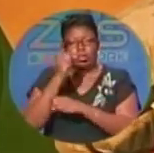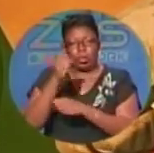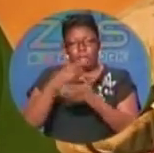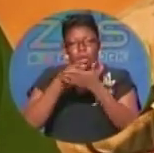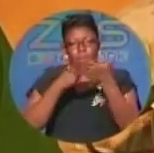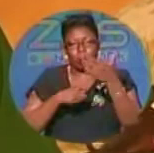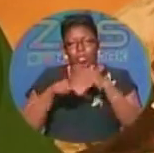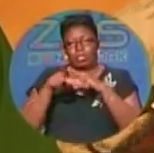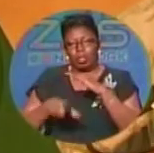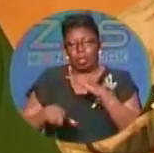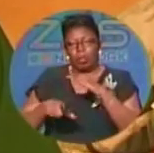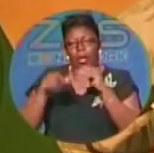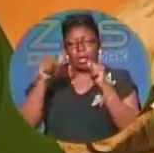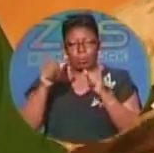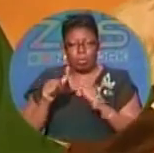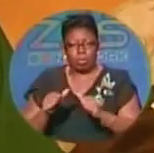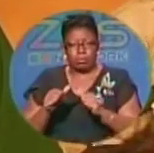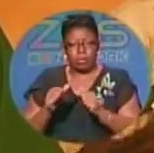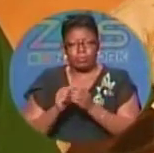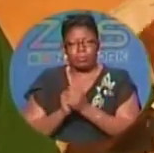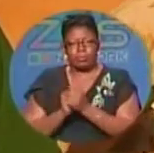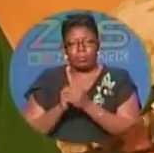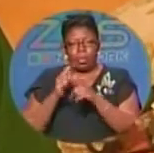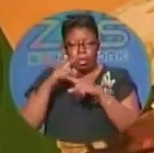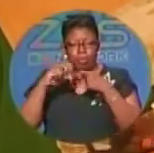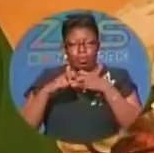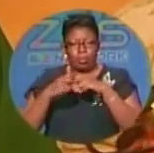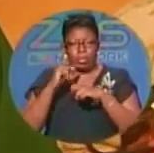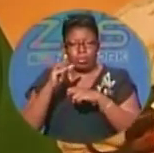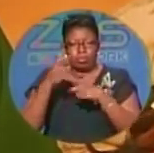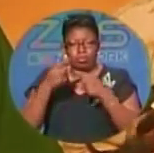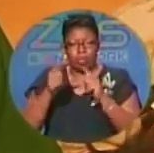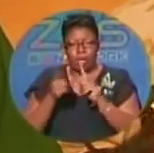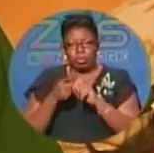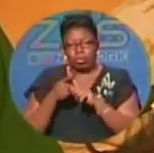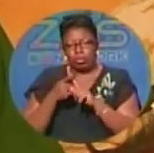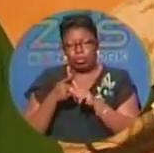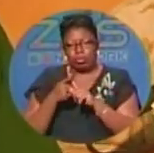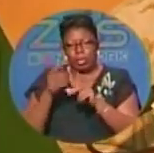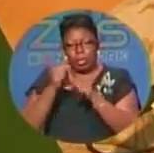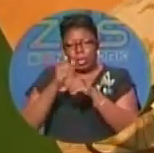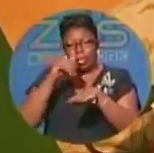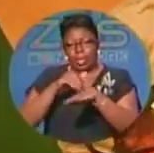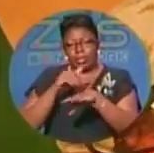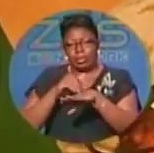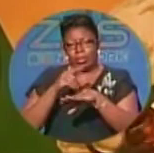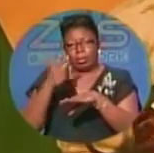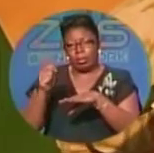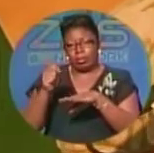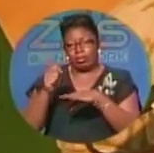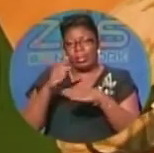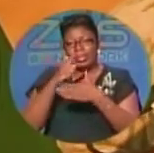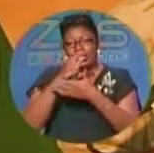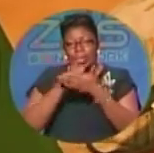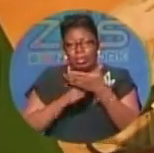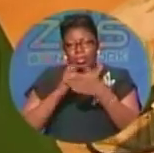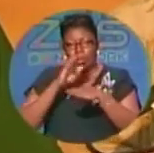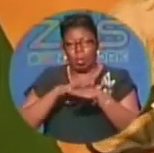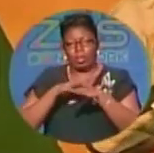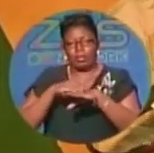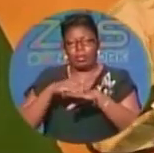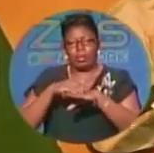as possible. Because the problem is when you start tackling the things on the ground, if you begin to lower taxes, that means